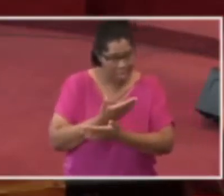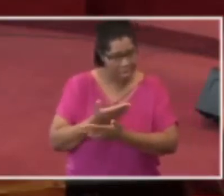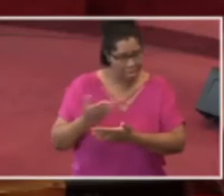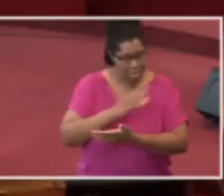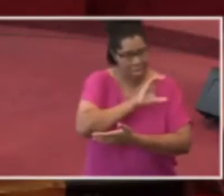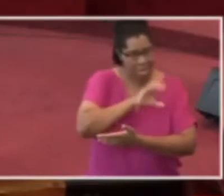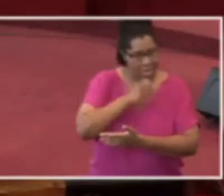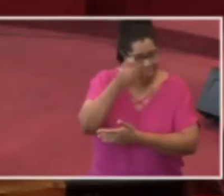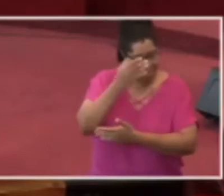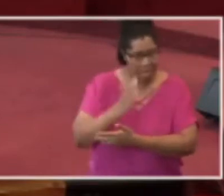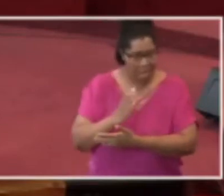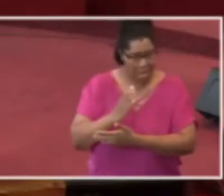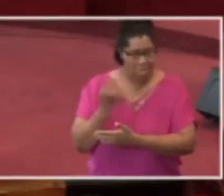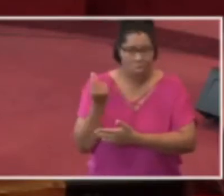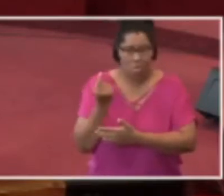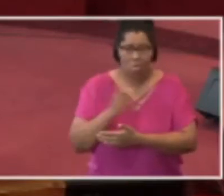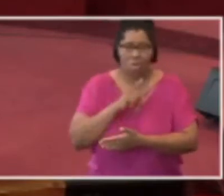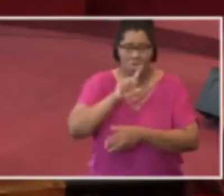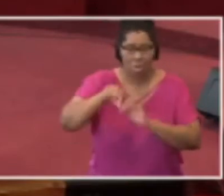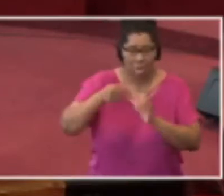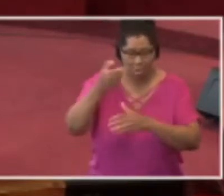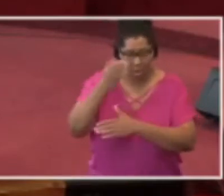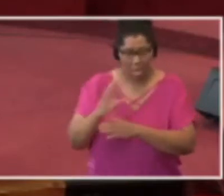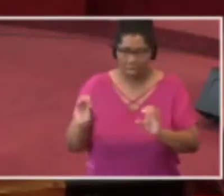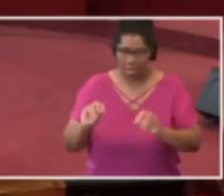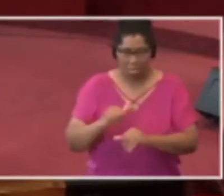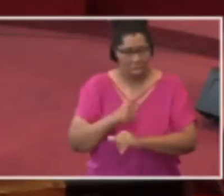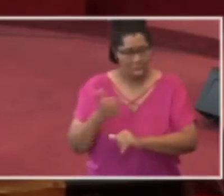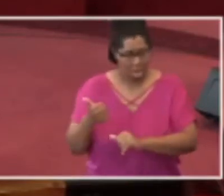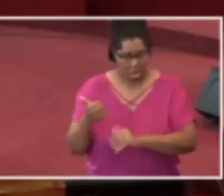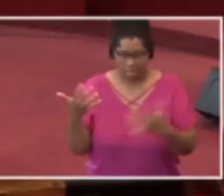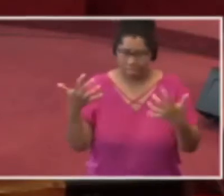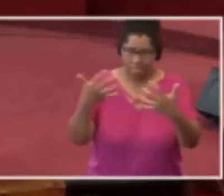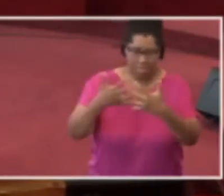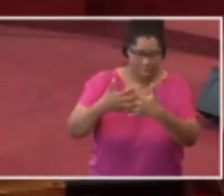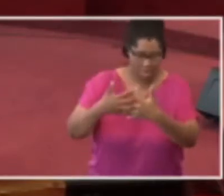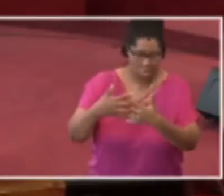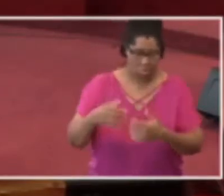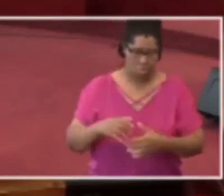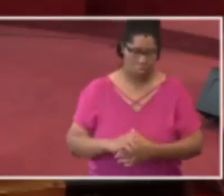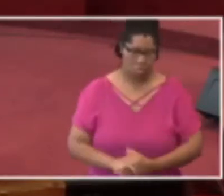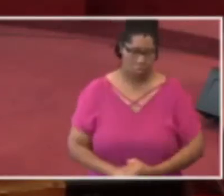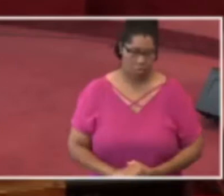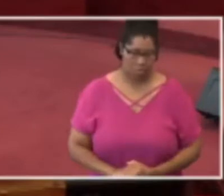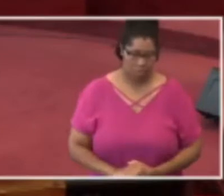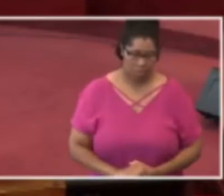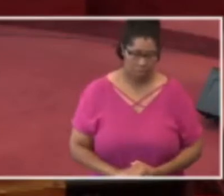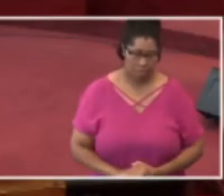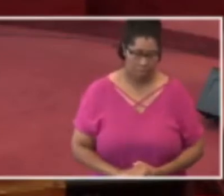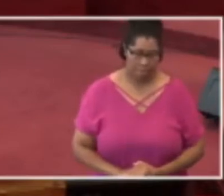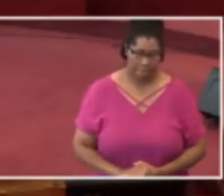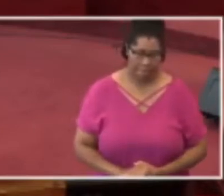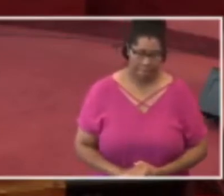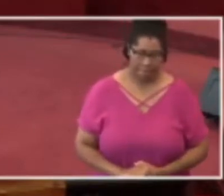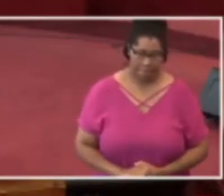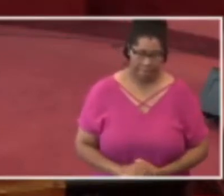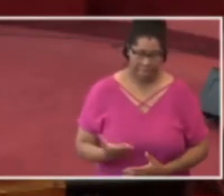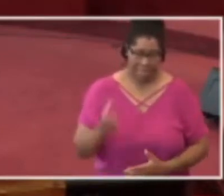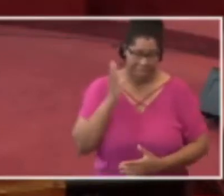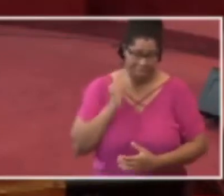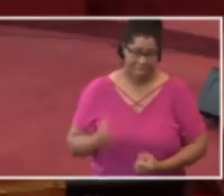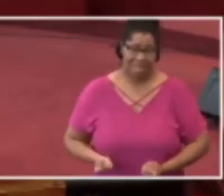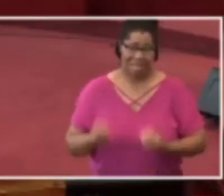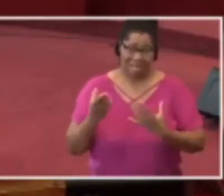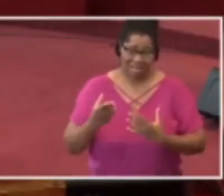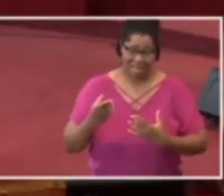God that are uniquely true about God and nothing or no one else. David faced many trials and